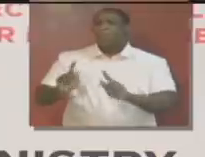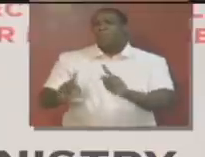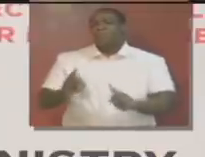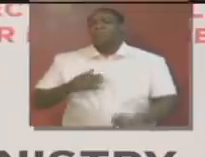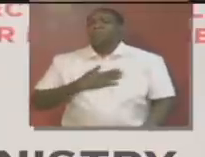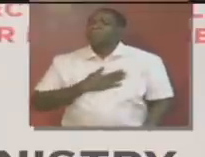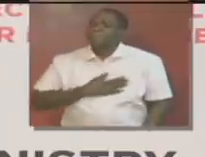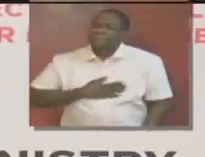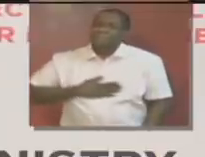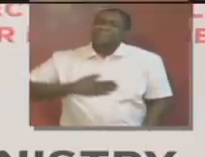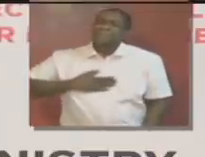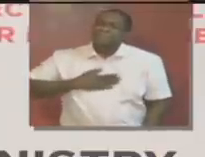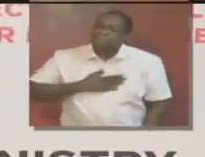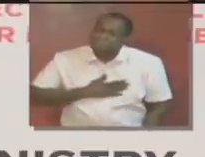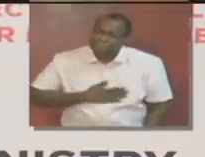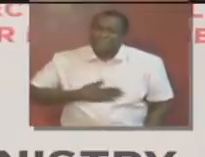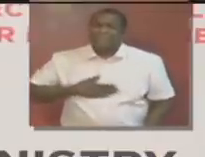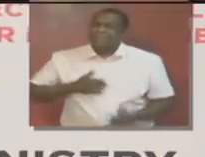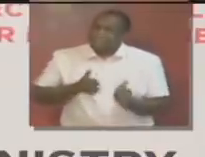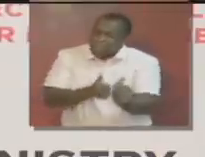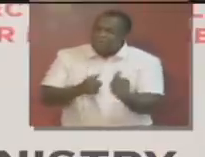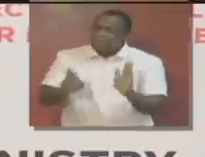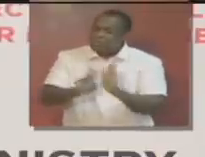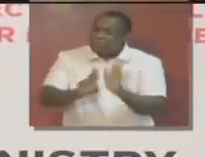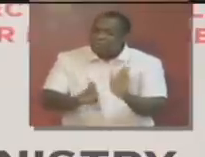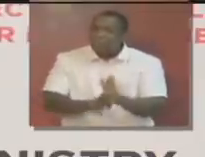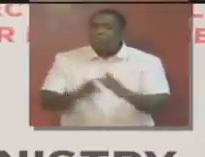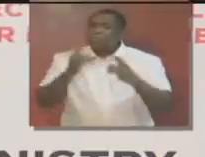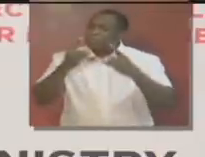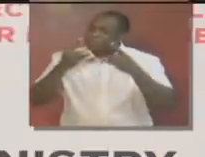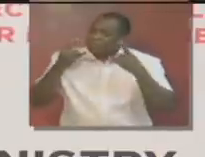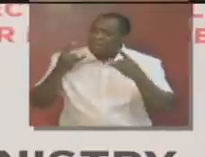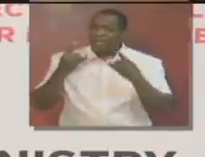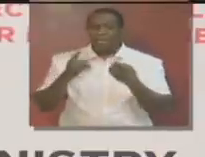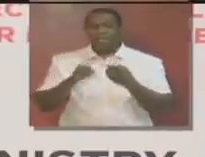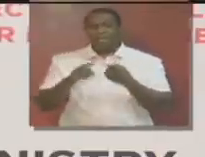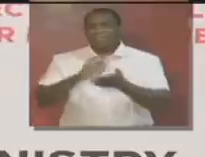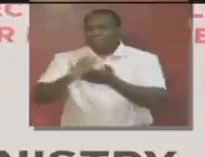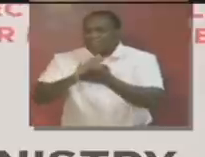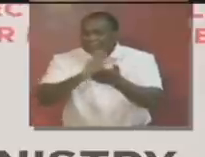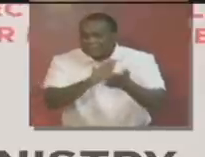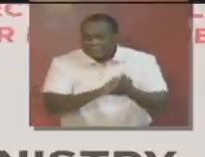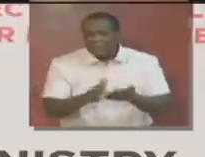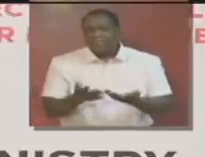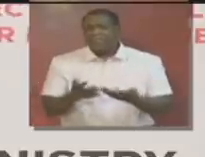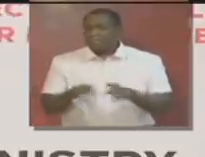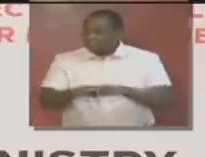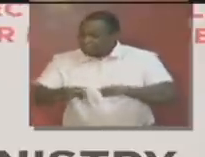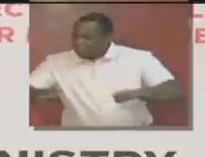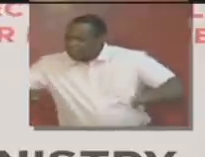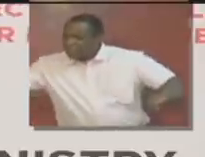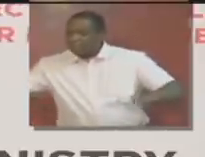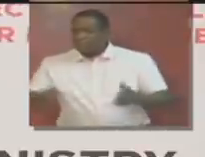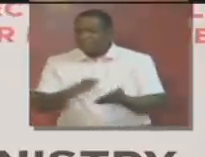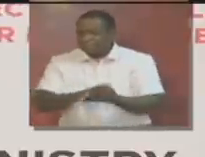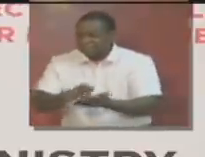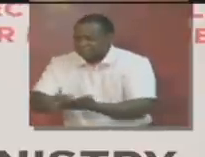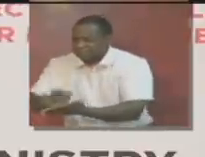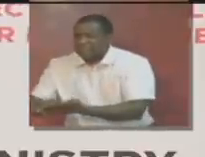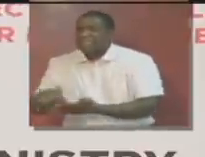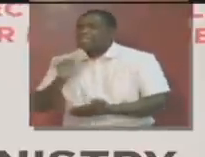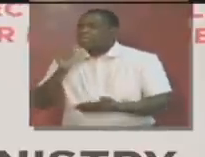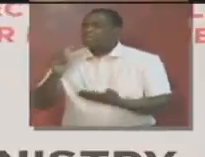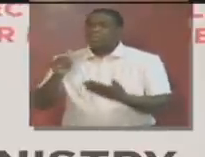congratulate them largely for having adhered in major part to the recommendations so